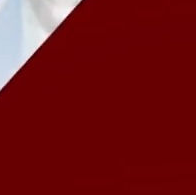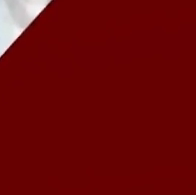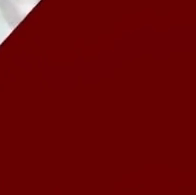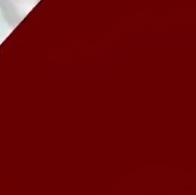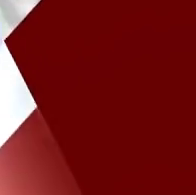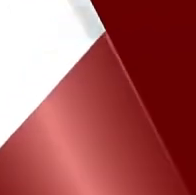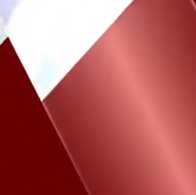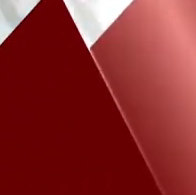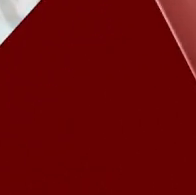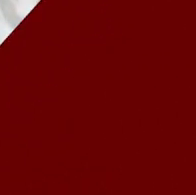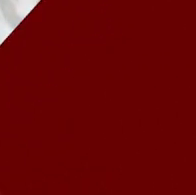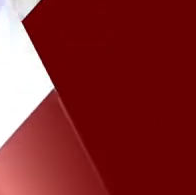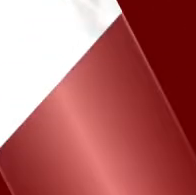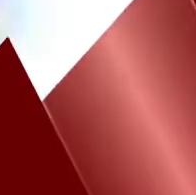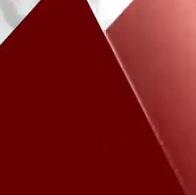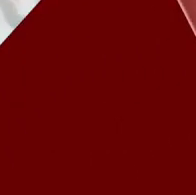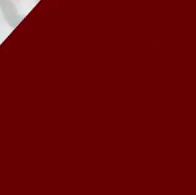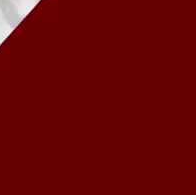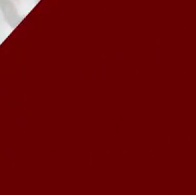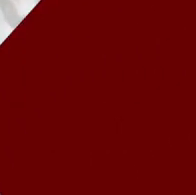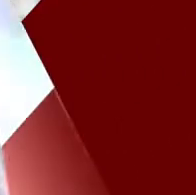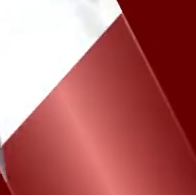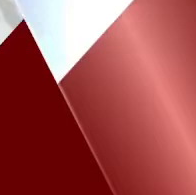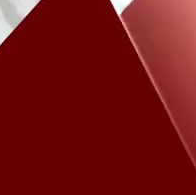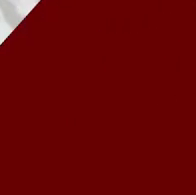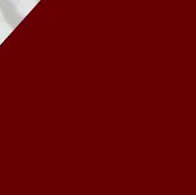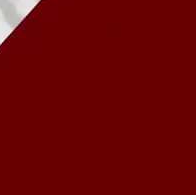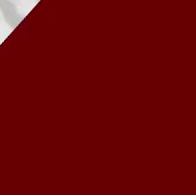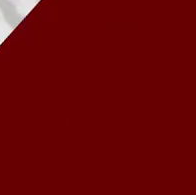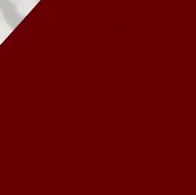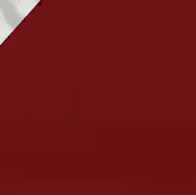watching KUTV Primetime News with Omondi Otieno.